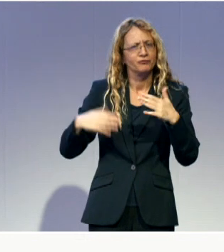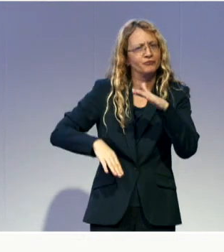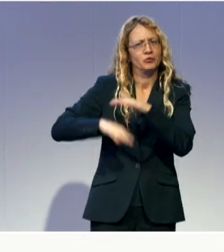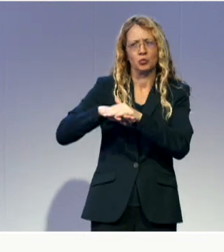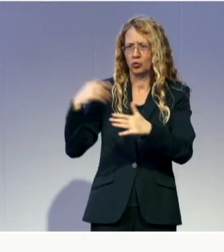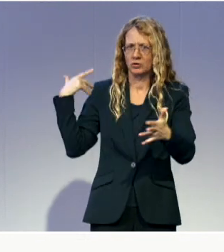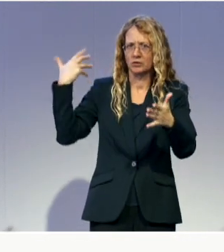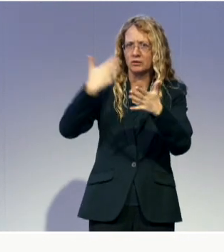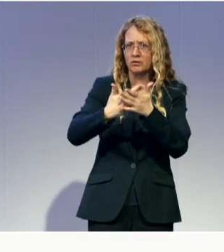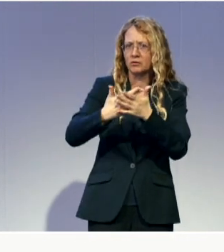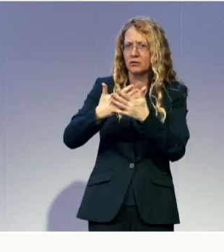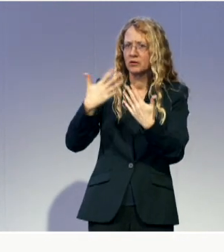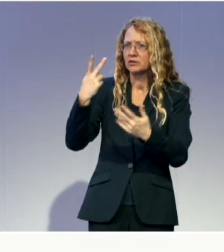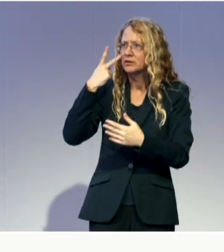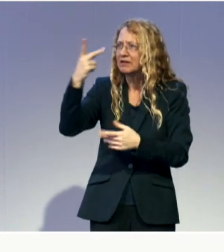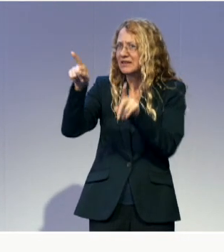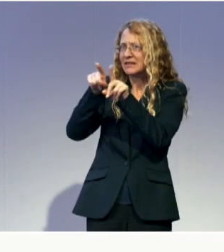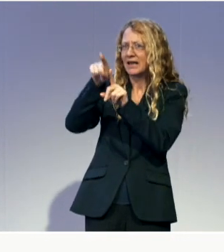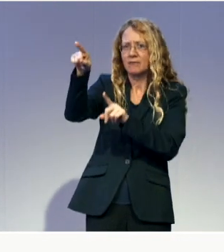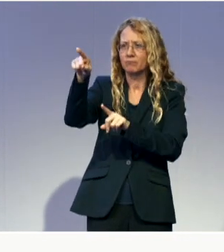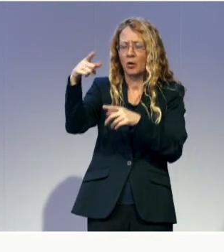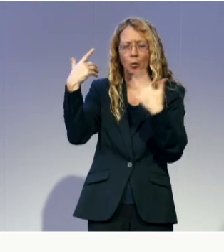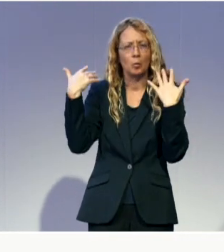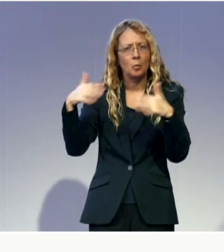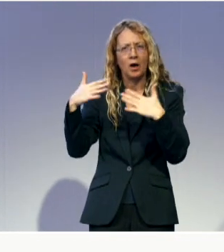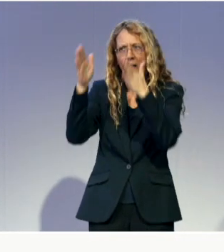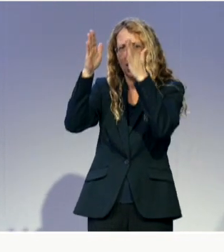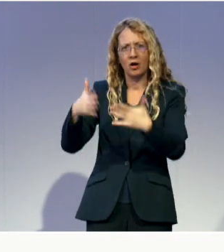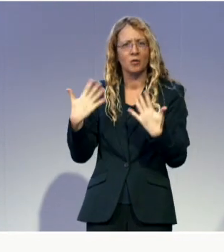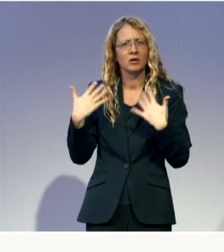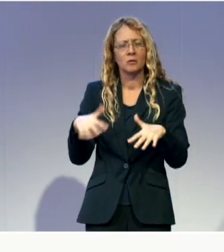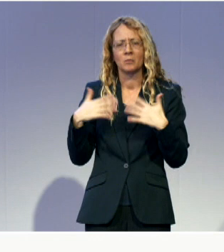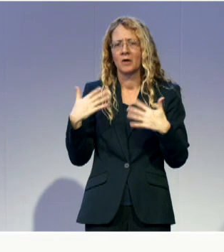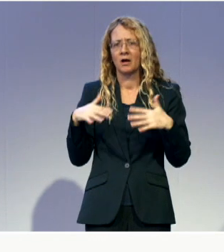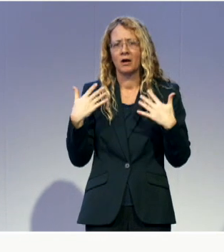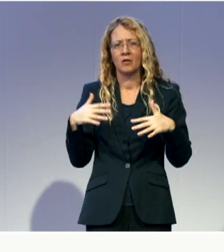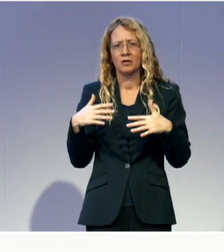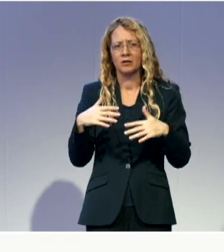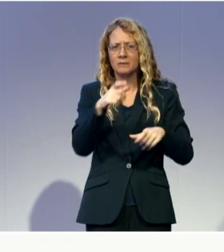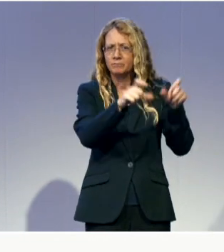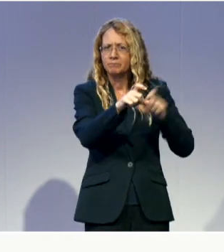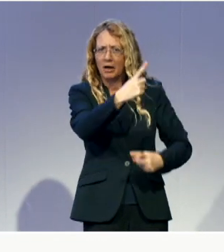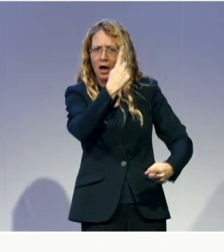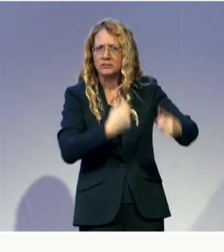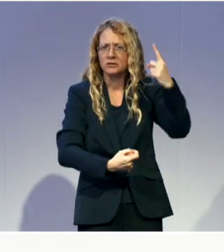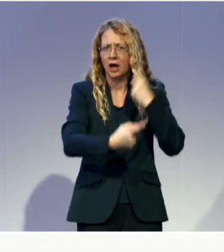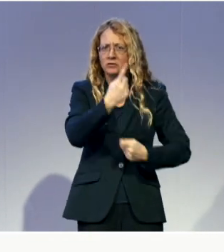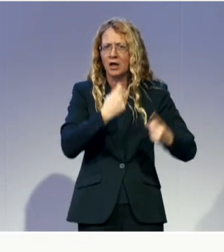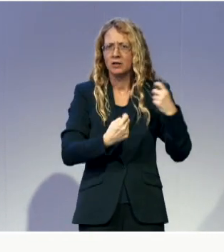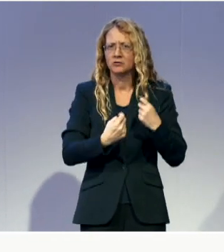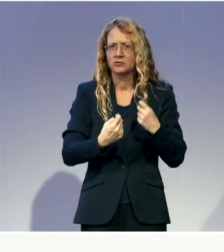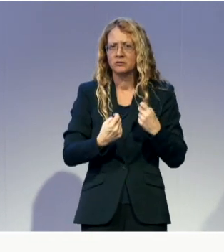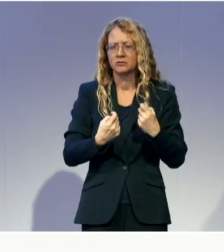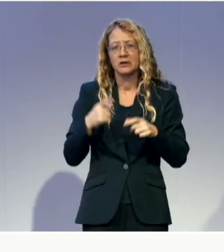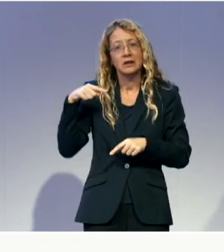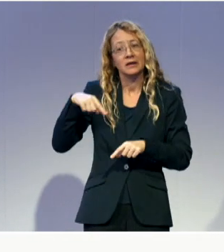had in our history. And when people ask me what steps we need to take to keep moving the needle in